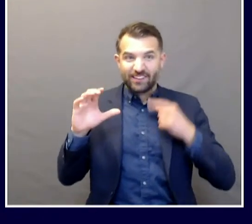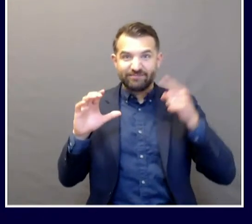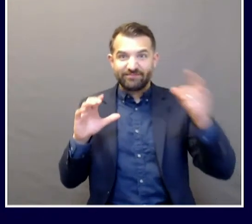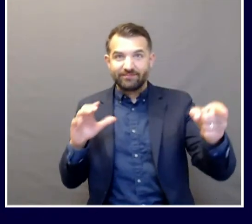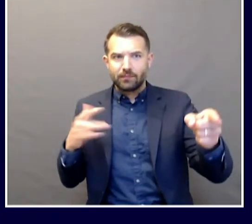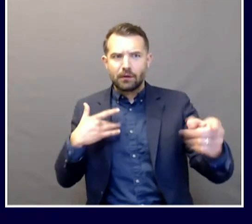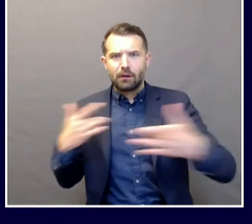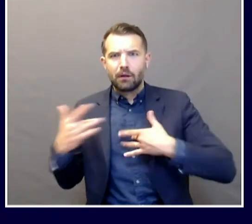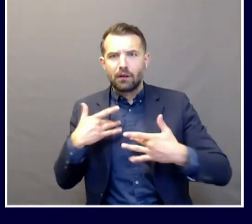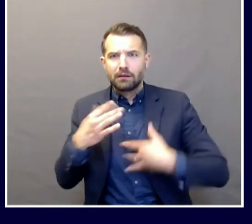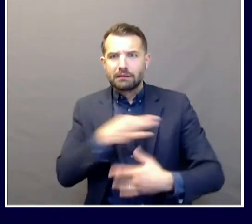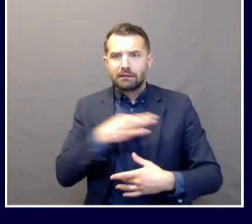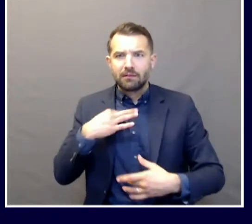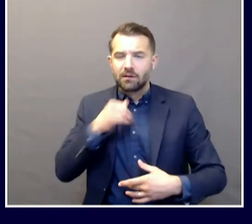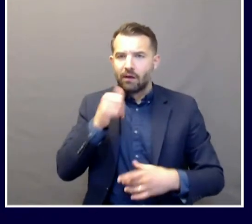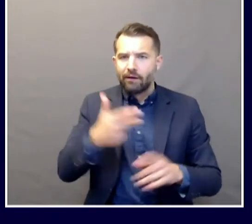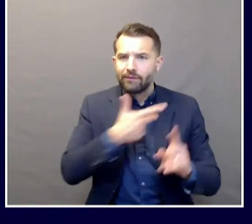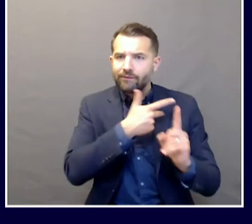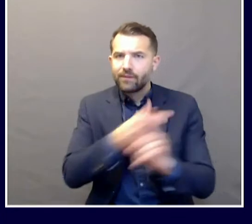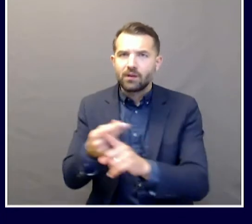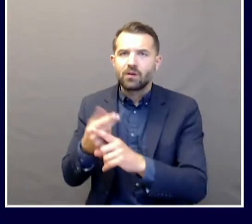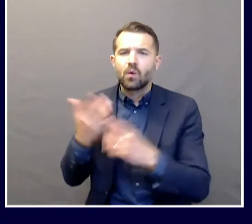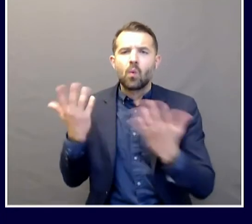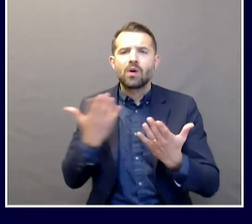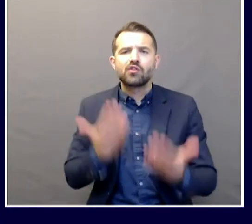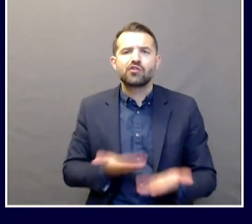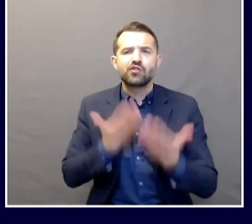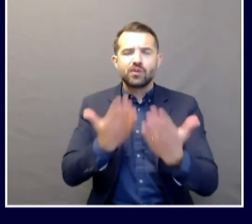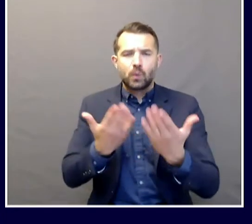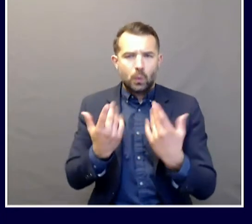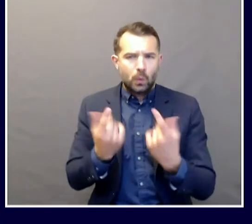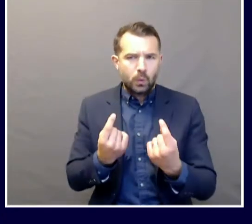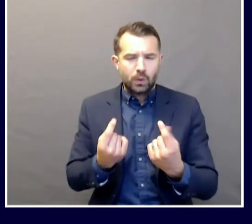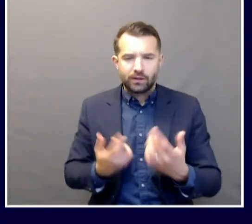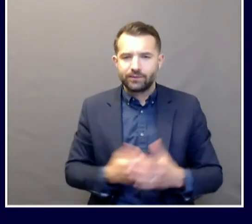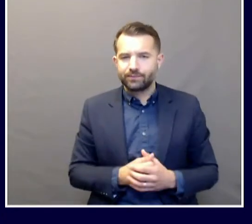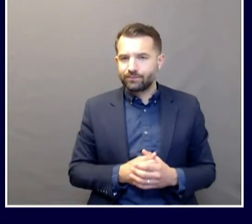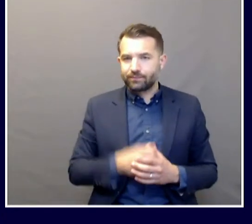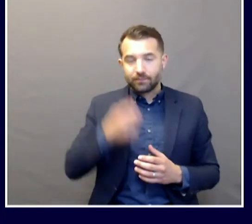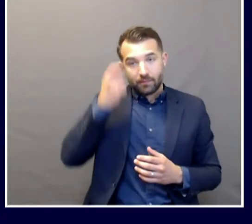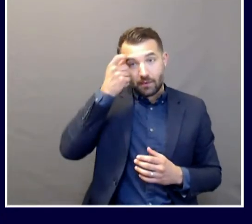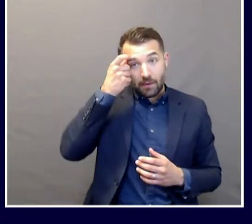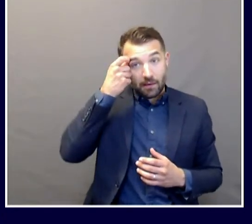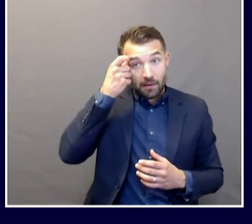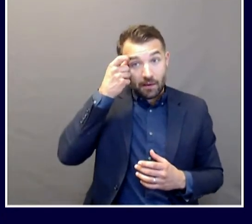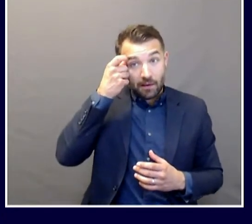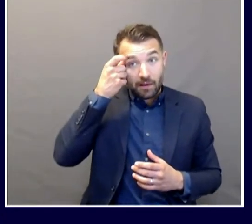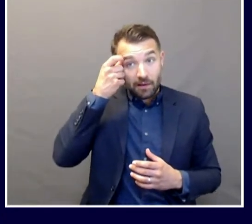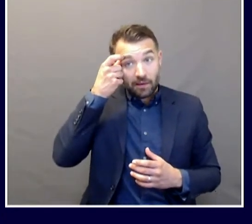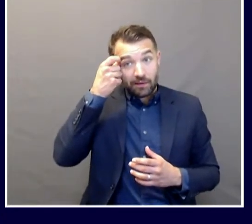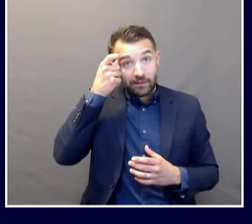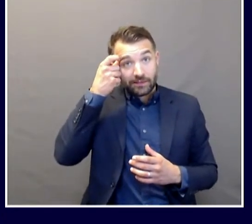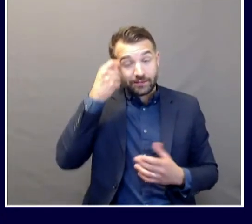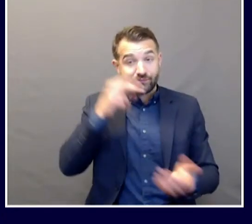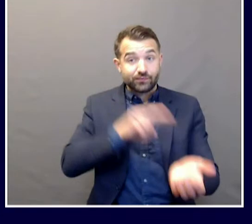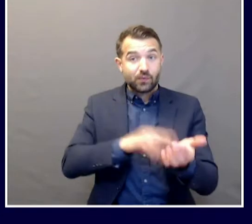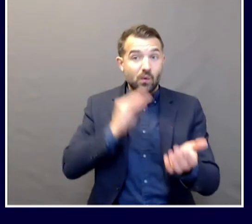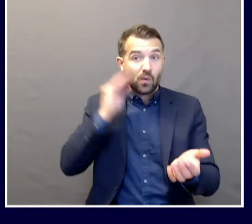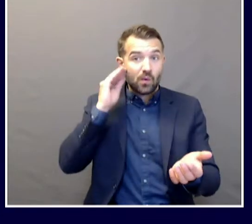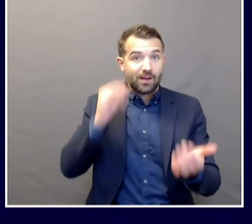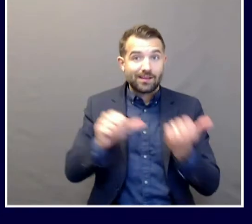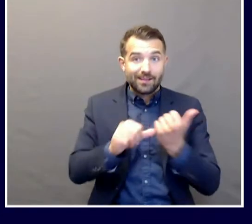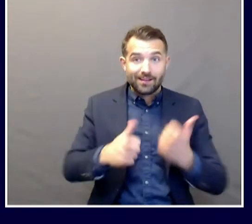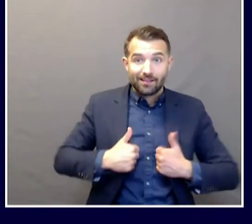outbreak investigations that are open and ongoing at long-term care facilities, congregate living facilities across the state. And